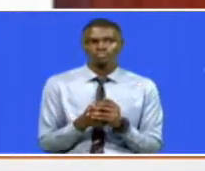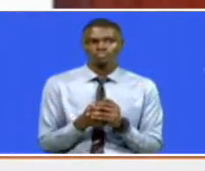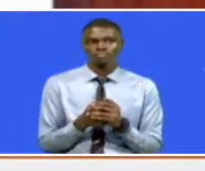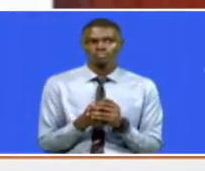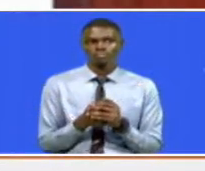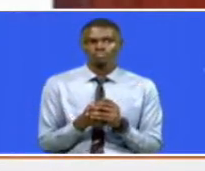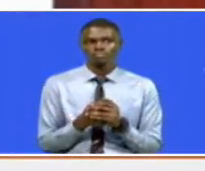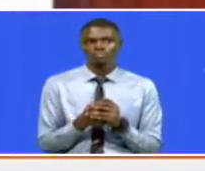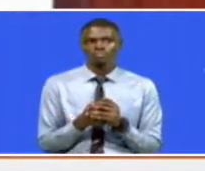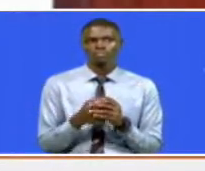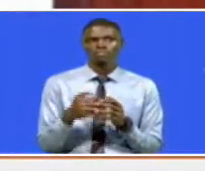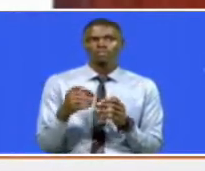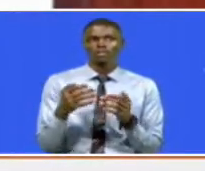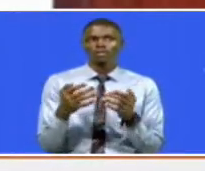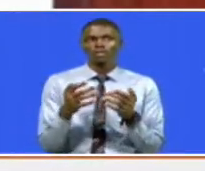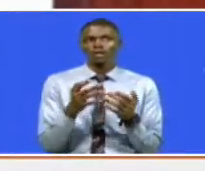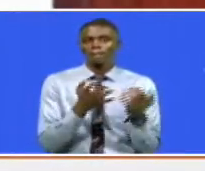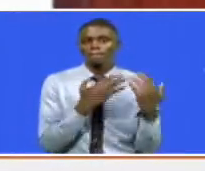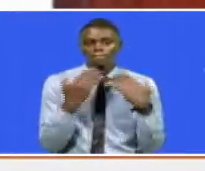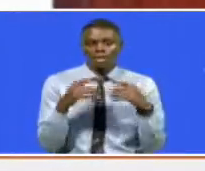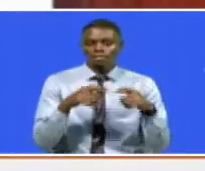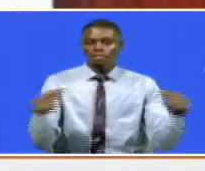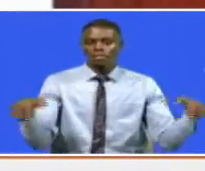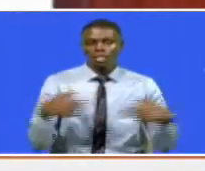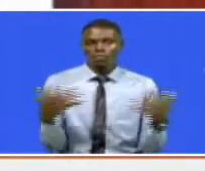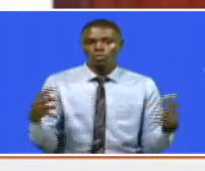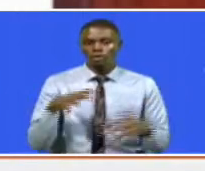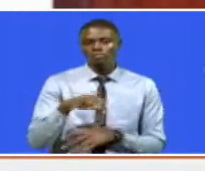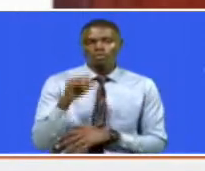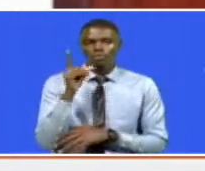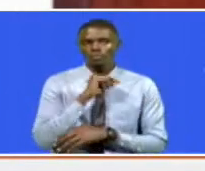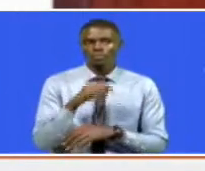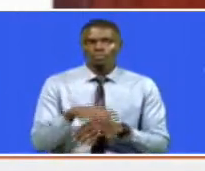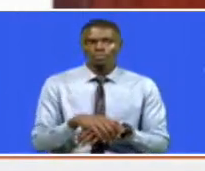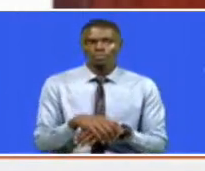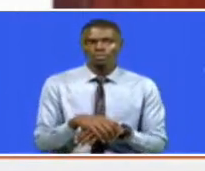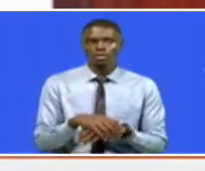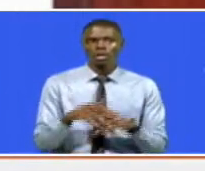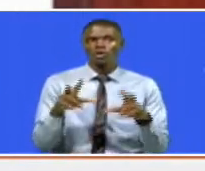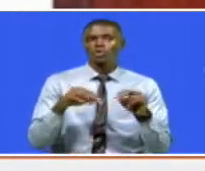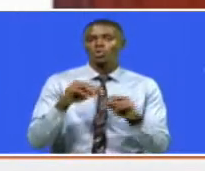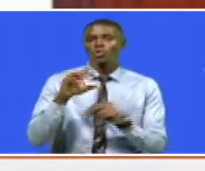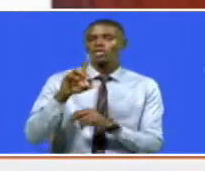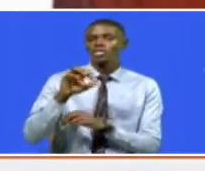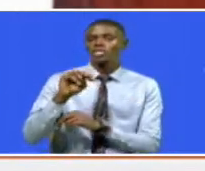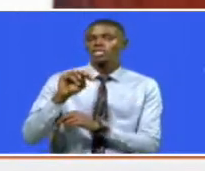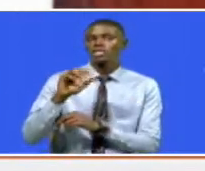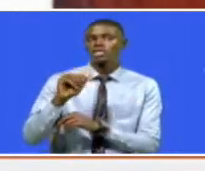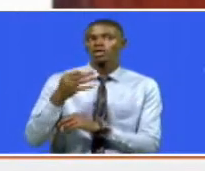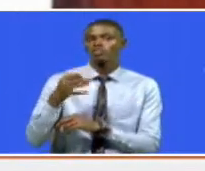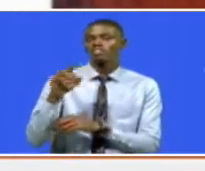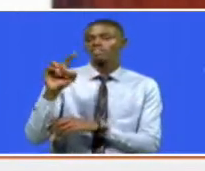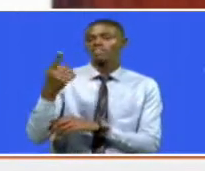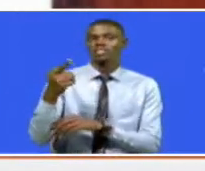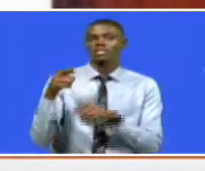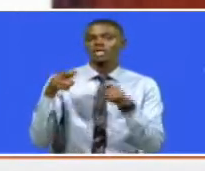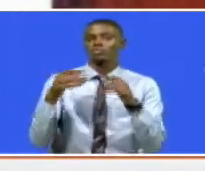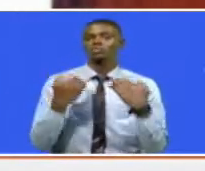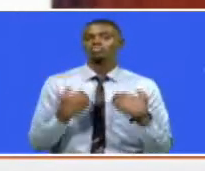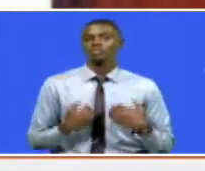the bathtub where she was found, no DNA of the first accused